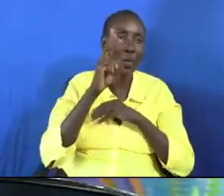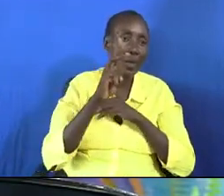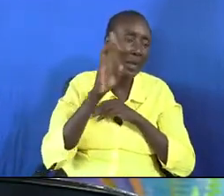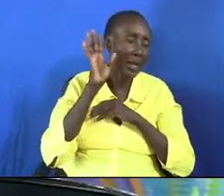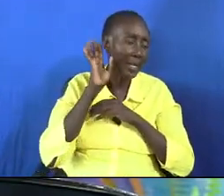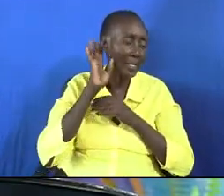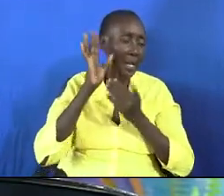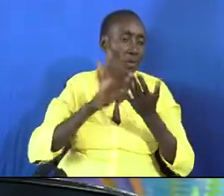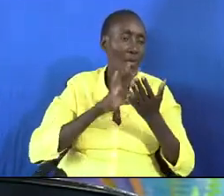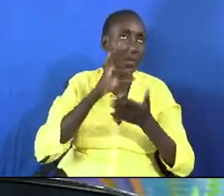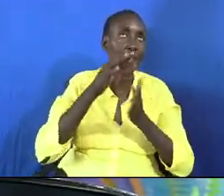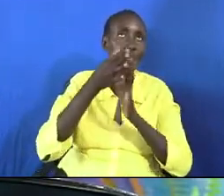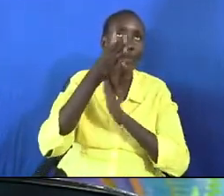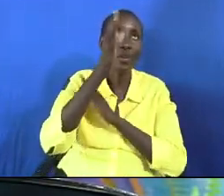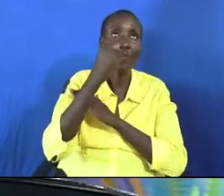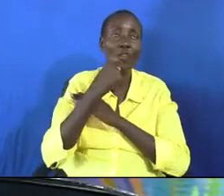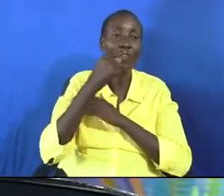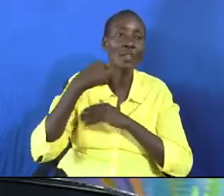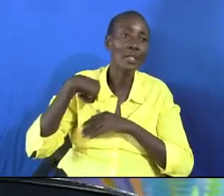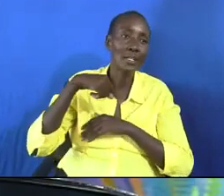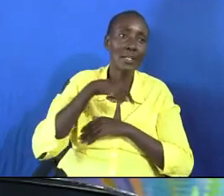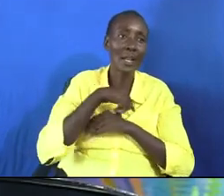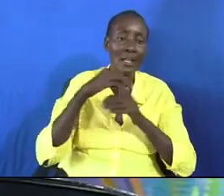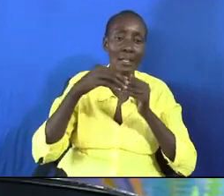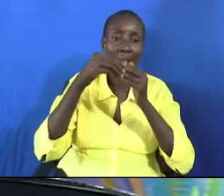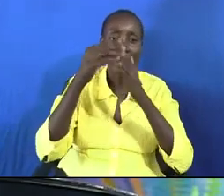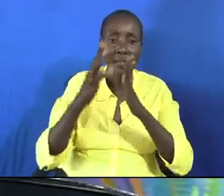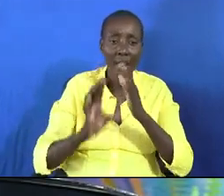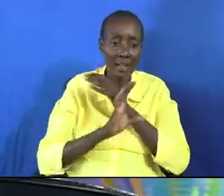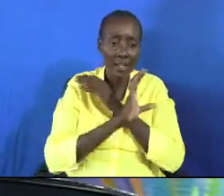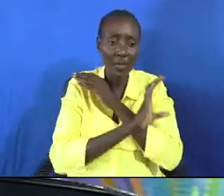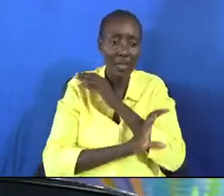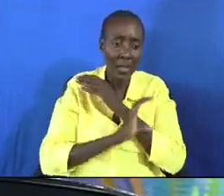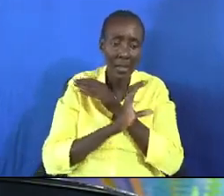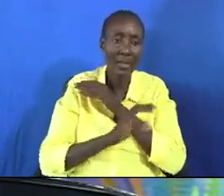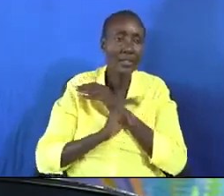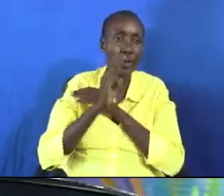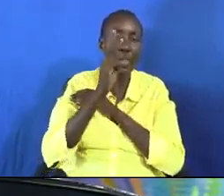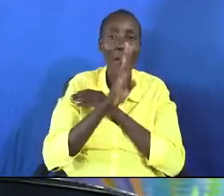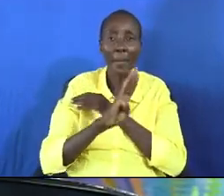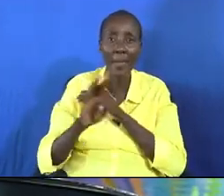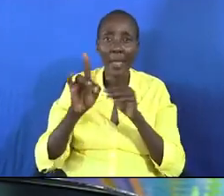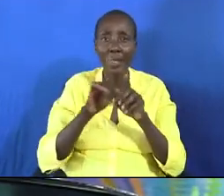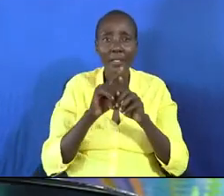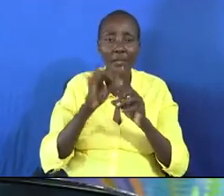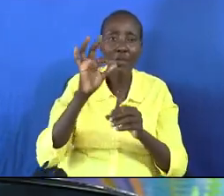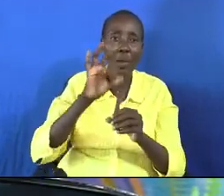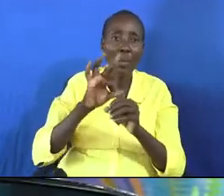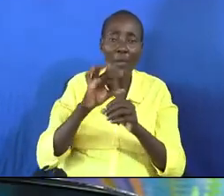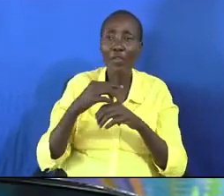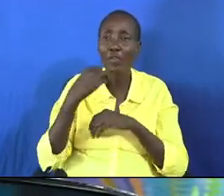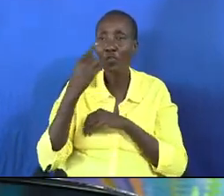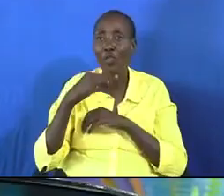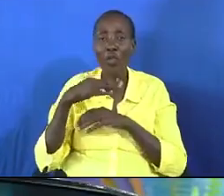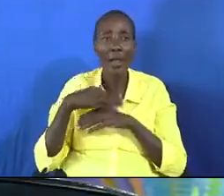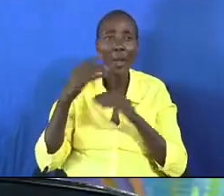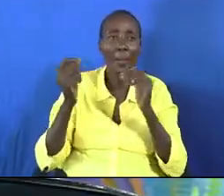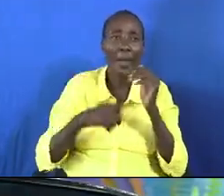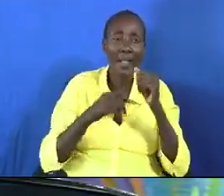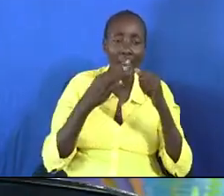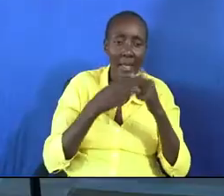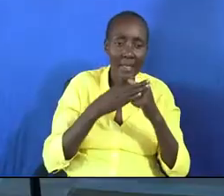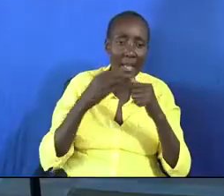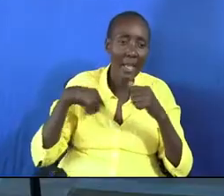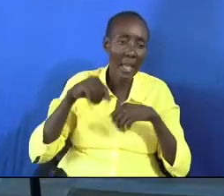the Spirit of God. Tell us who the leader of this country is going to be. Who we are going to vote in August. And